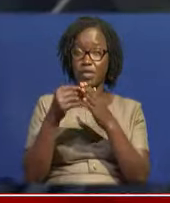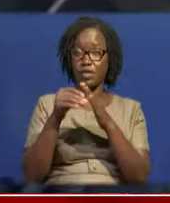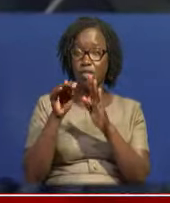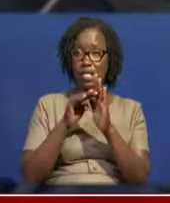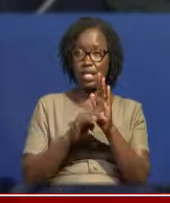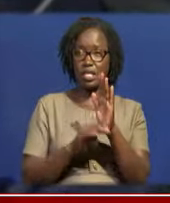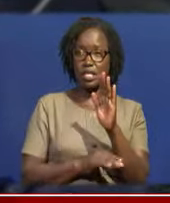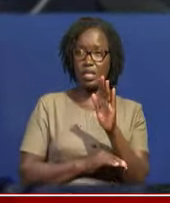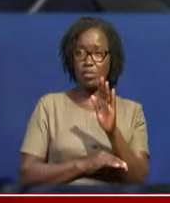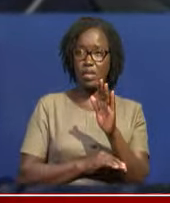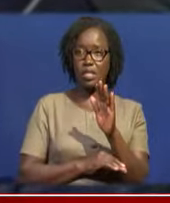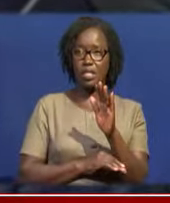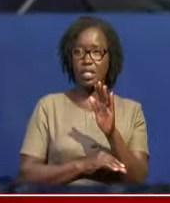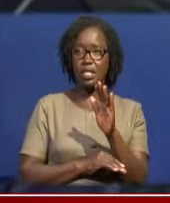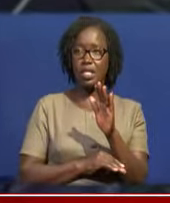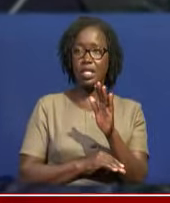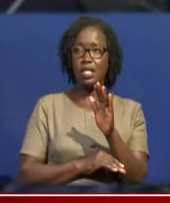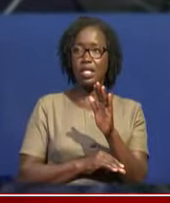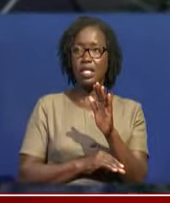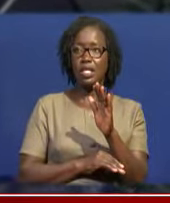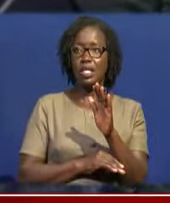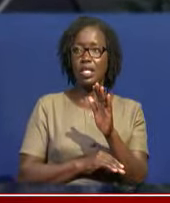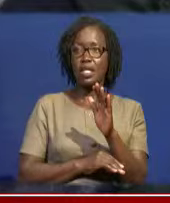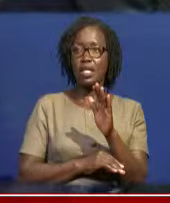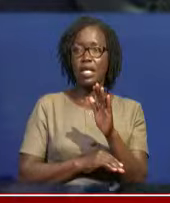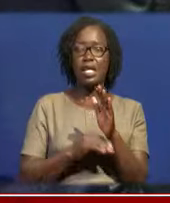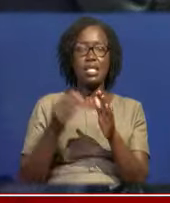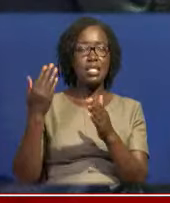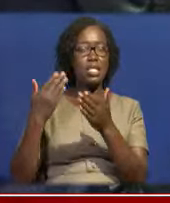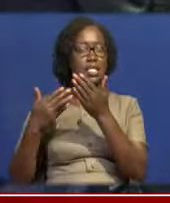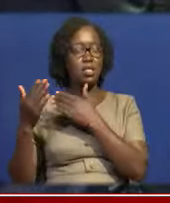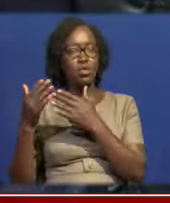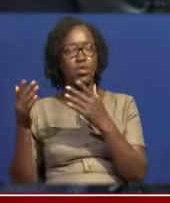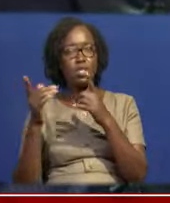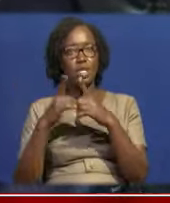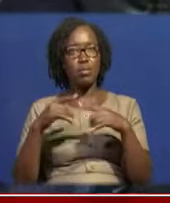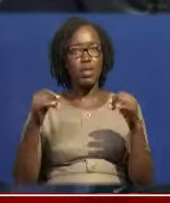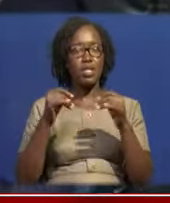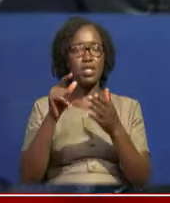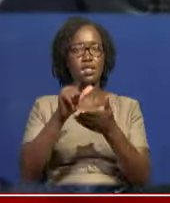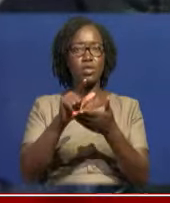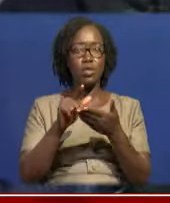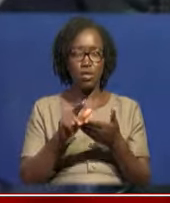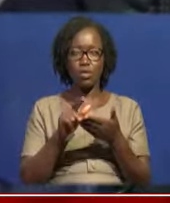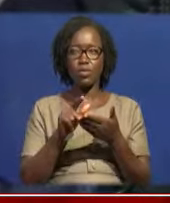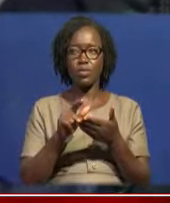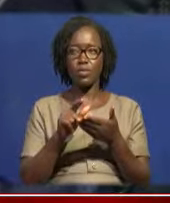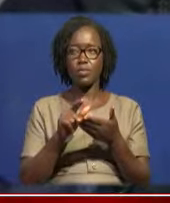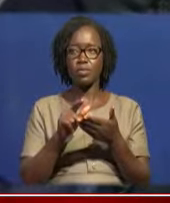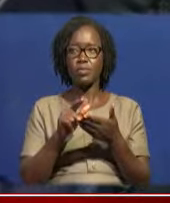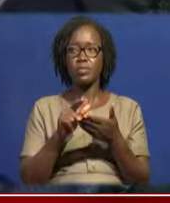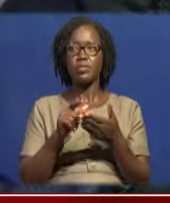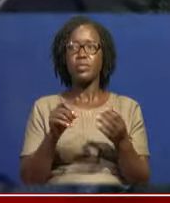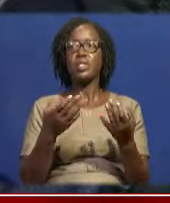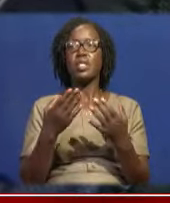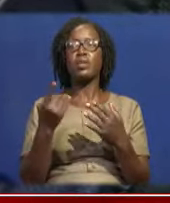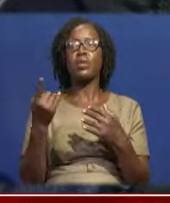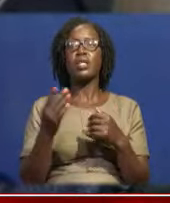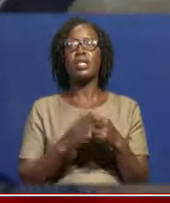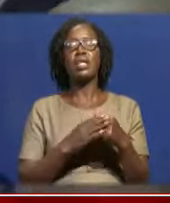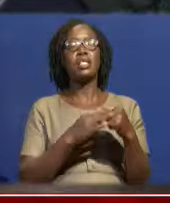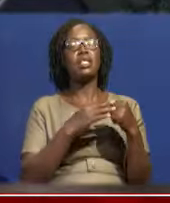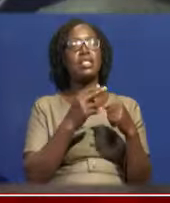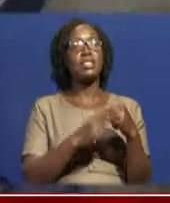statements as a result of the historical Japanese loan that was secured in